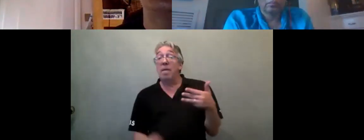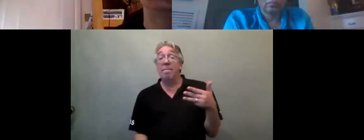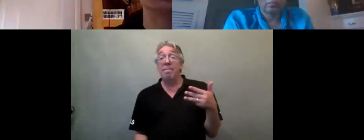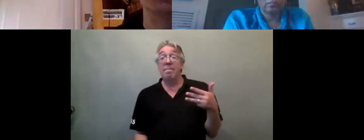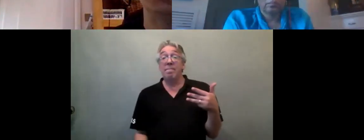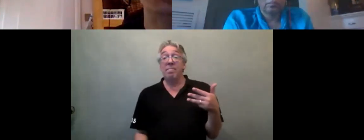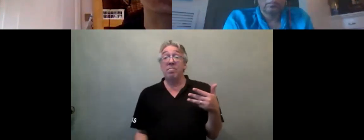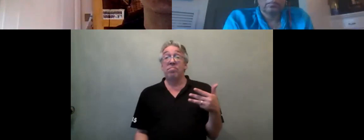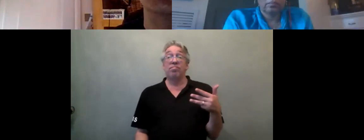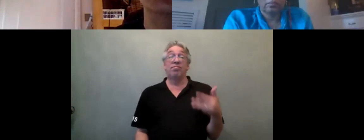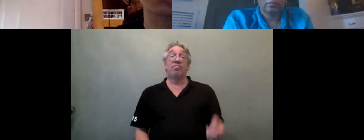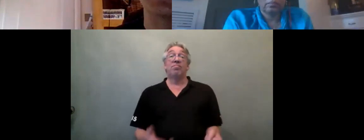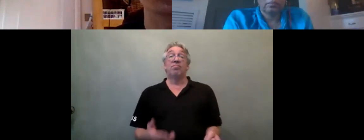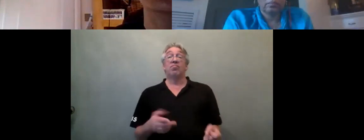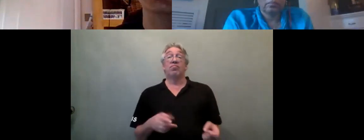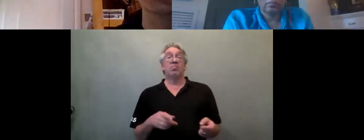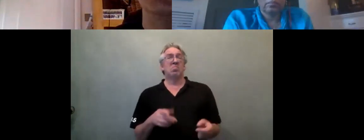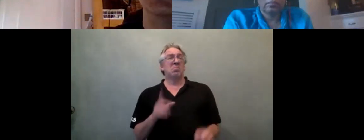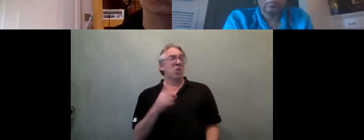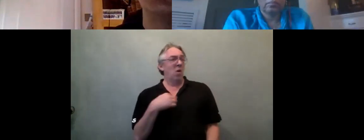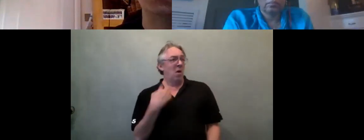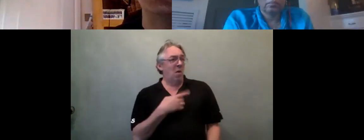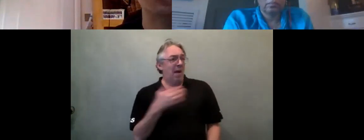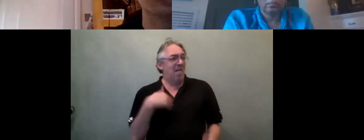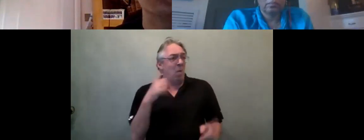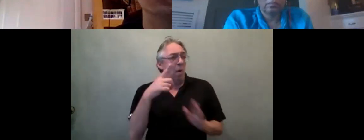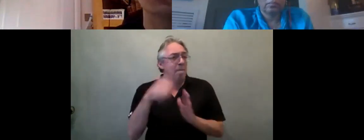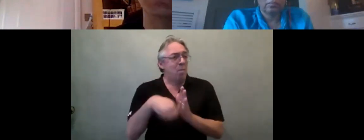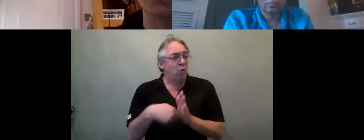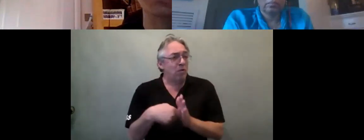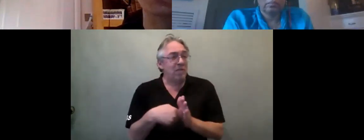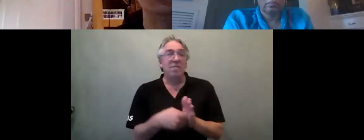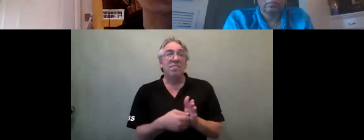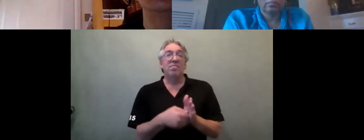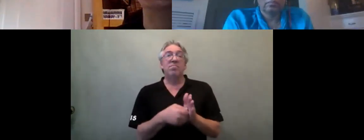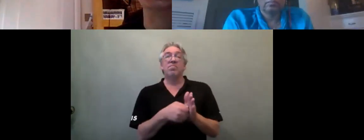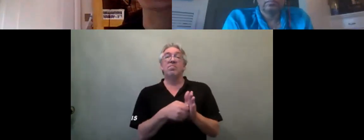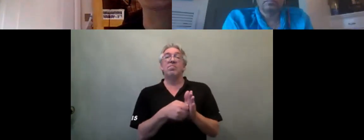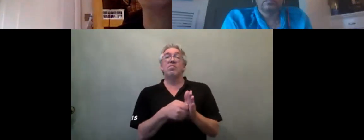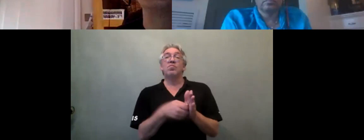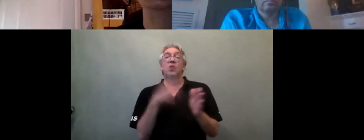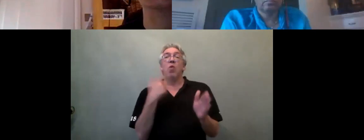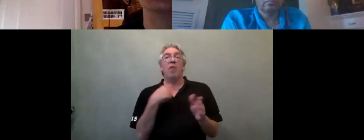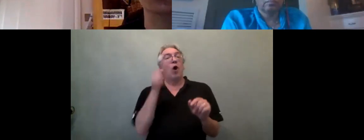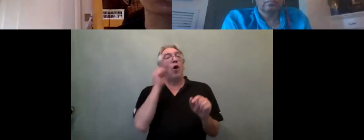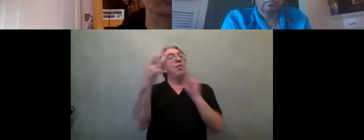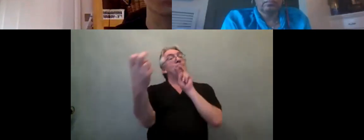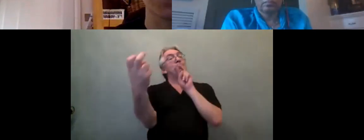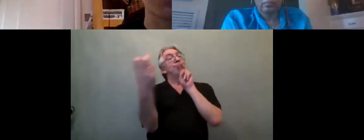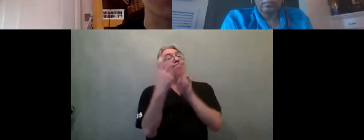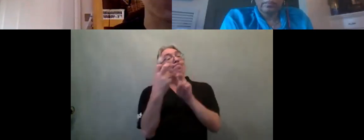I2I project, or we're attempting to do there, some of the things more broadly that Leonard Cheshire is interested in,